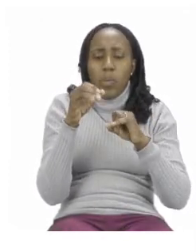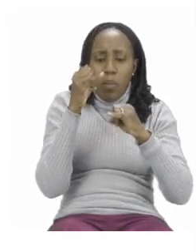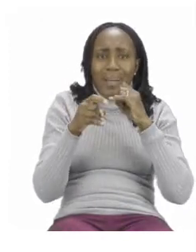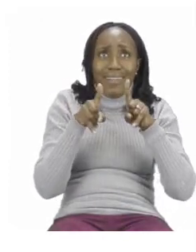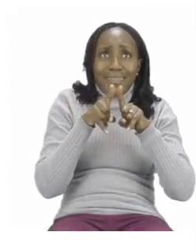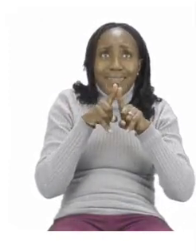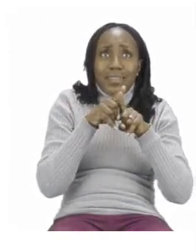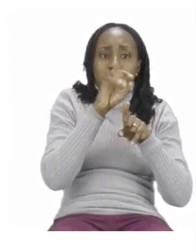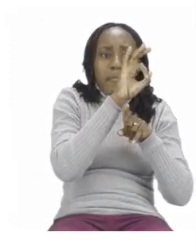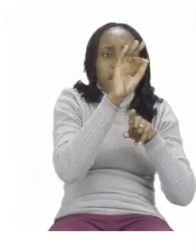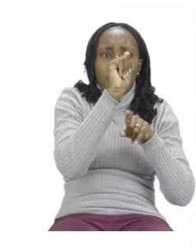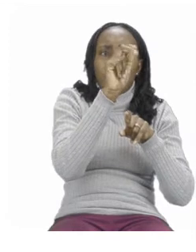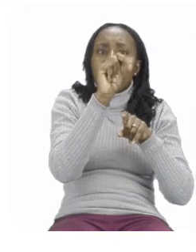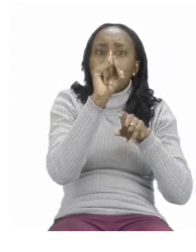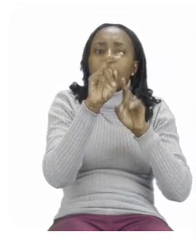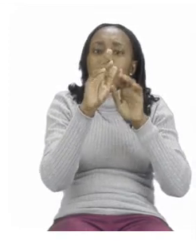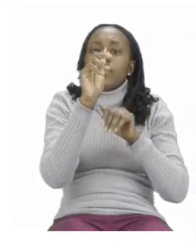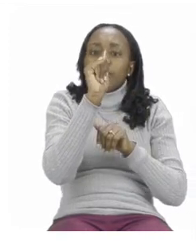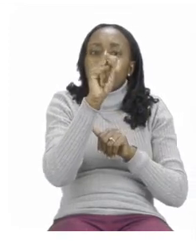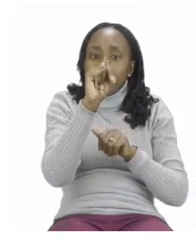Sat, fan.